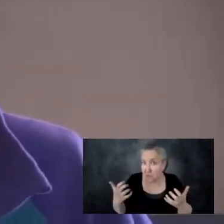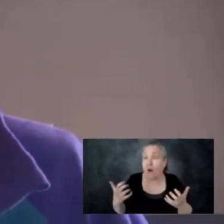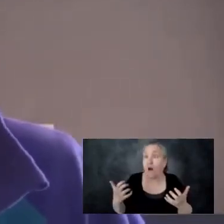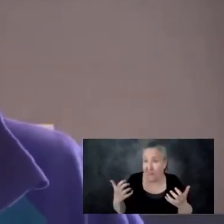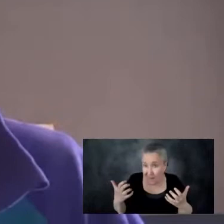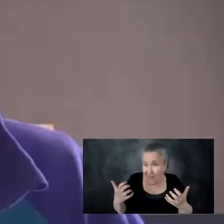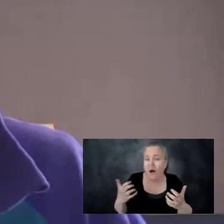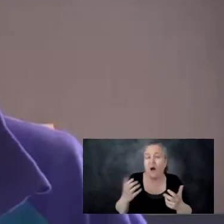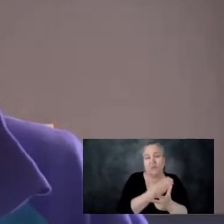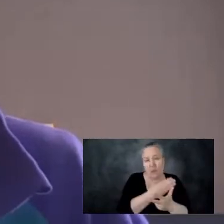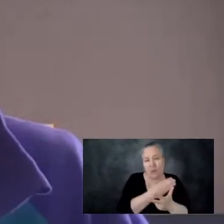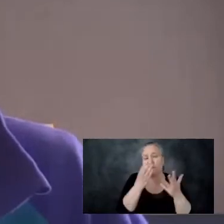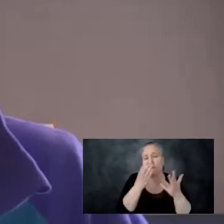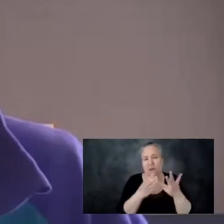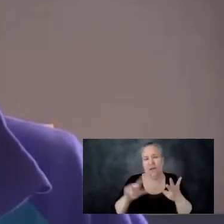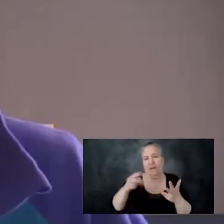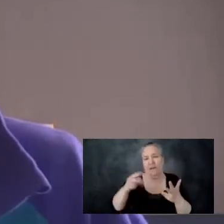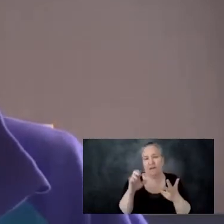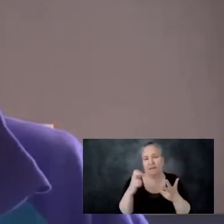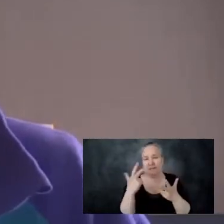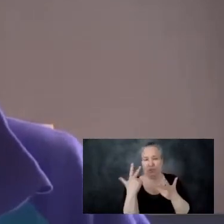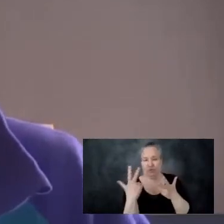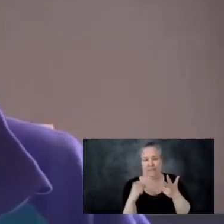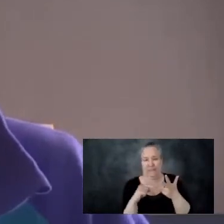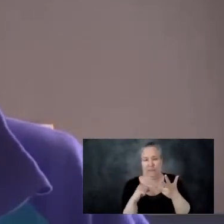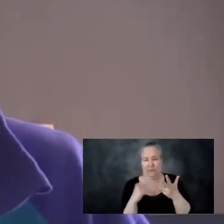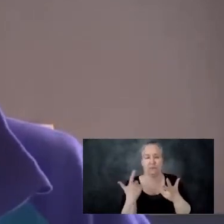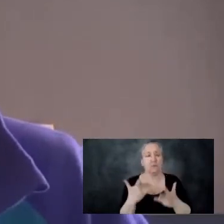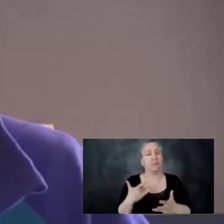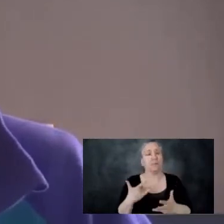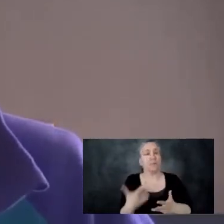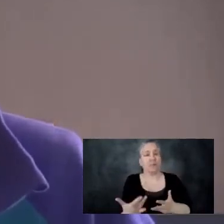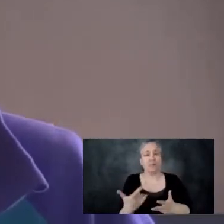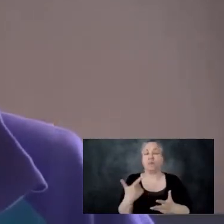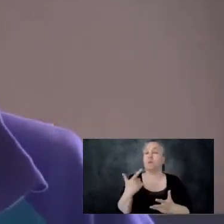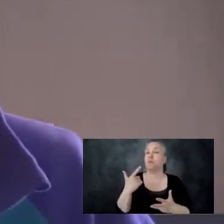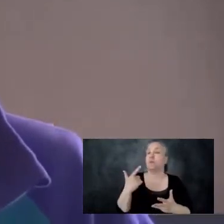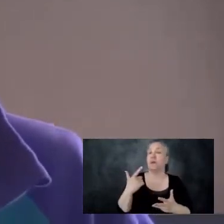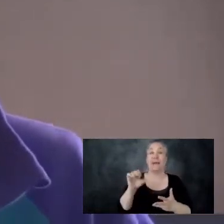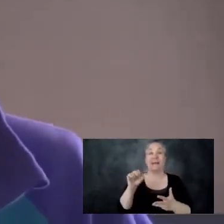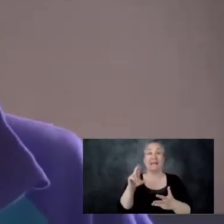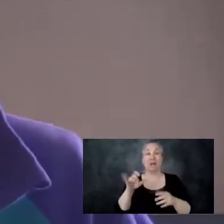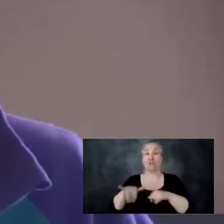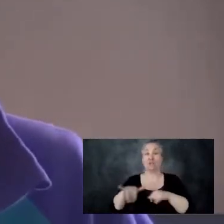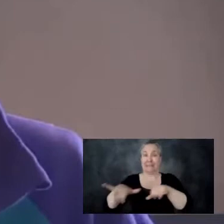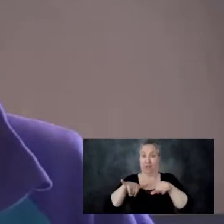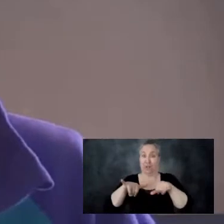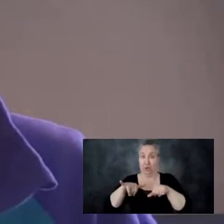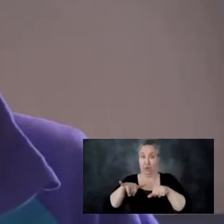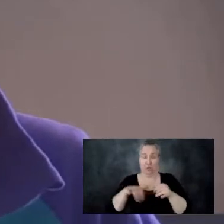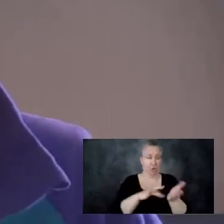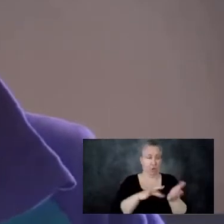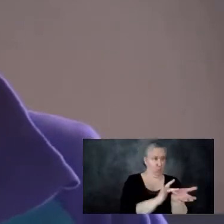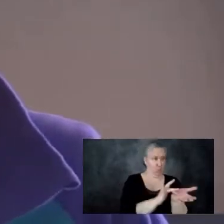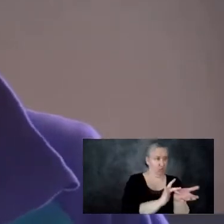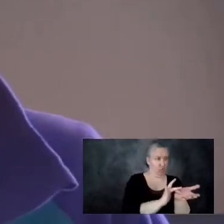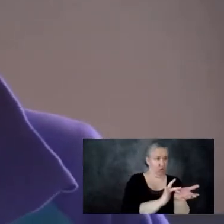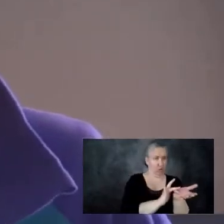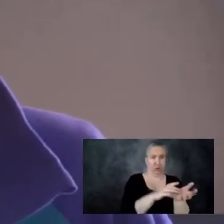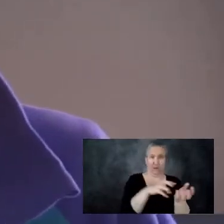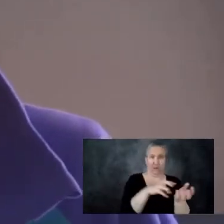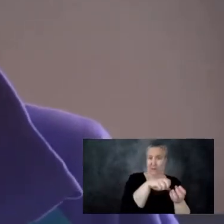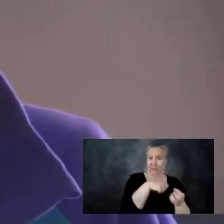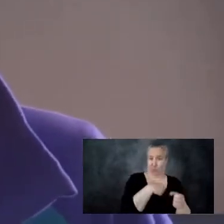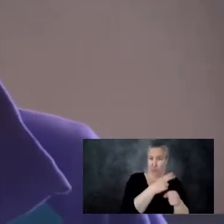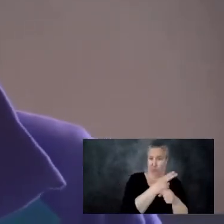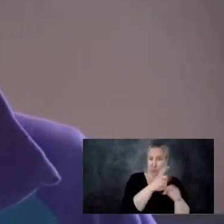trials. The phase 3 trials are the trials where we typically compare the standard of care to the drug or the drug combination that we now